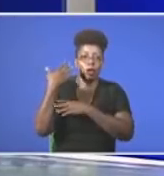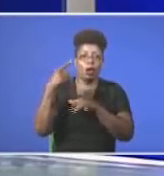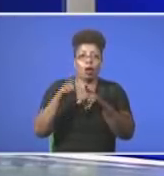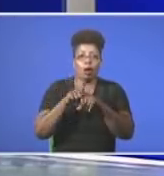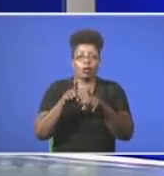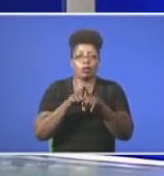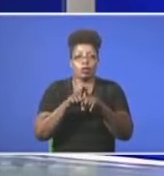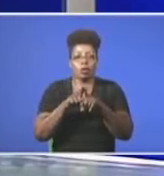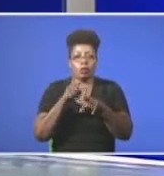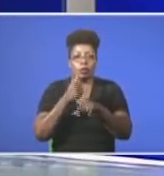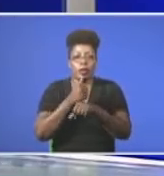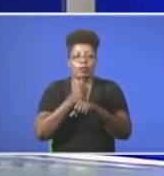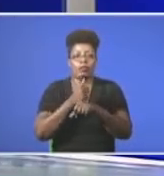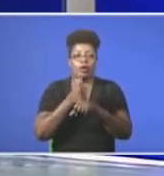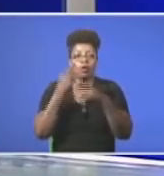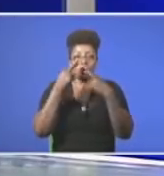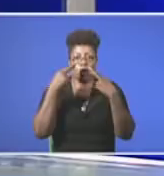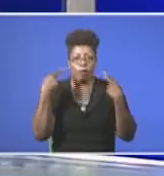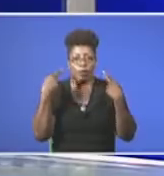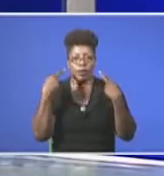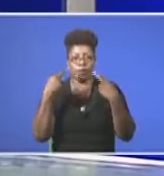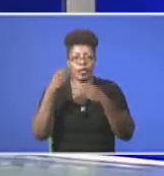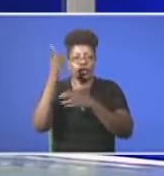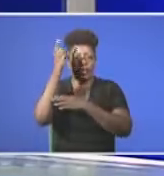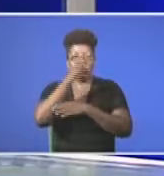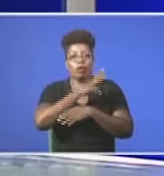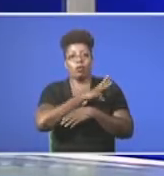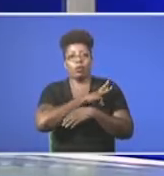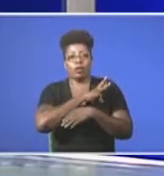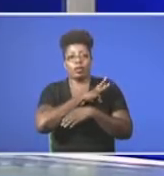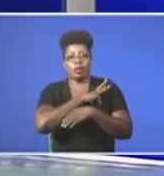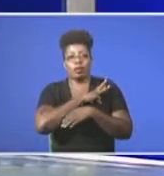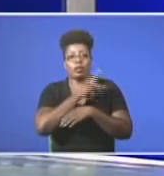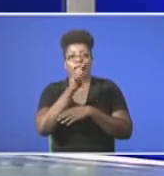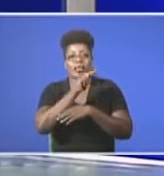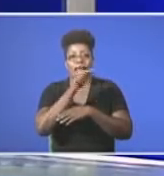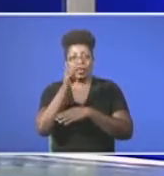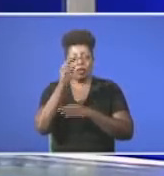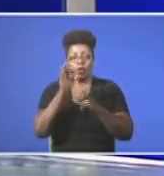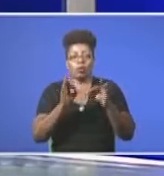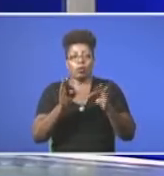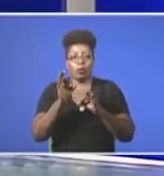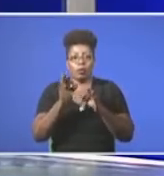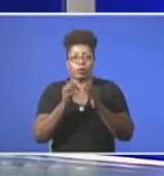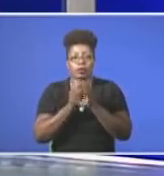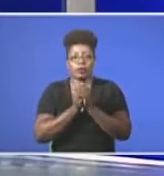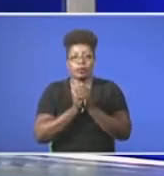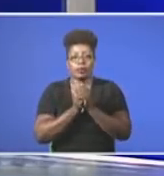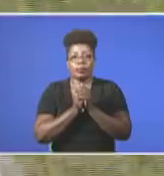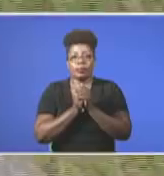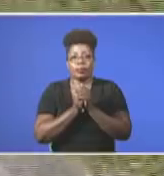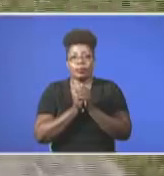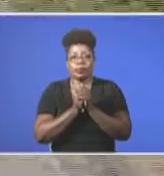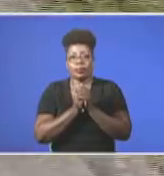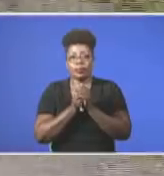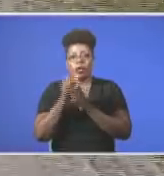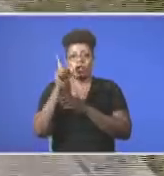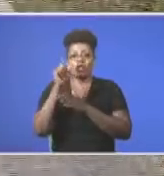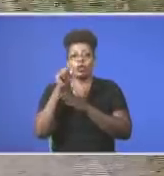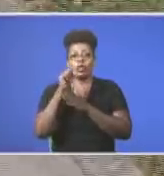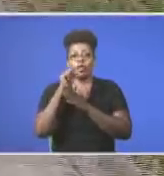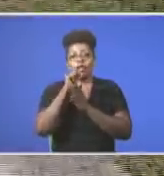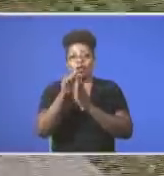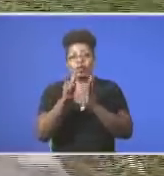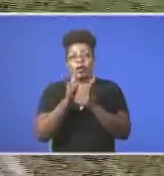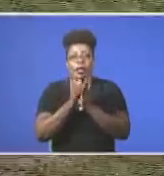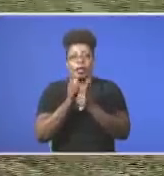also charged with armed robbery. DeAndre Williamson was at the Nassau Street Magistrates Court complex. 20-year-old Dante Riley